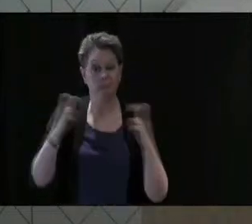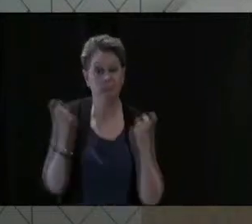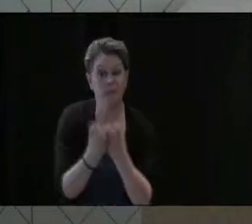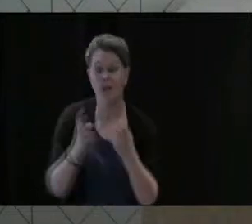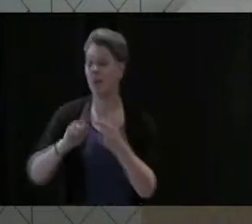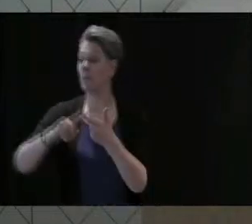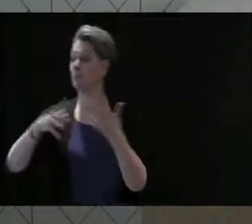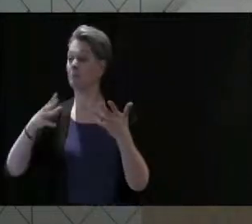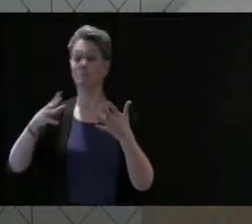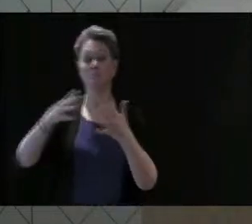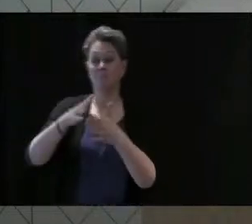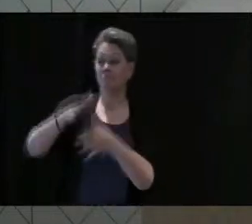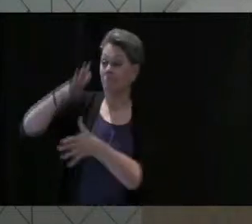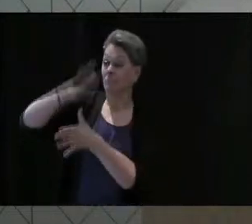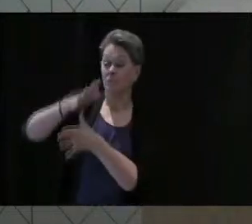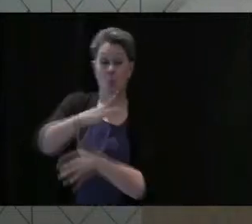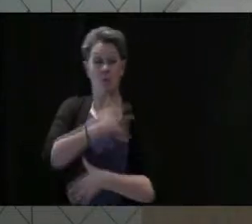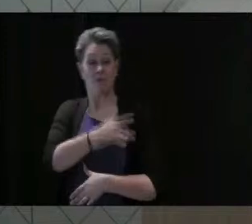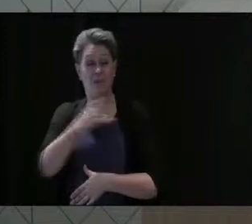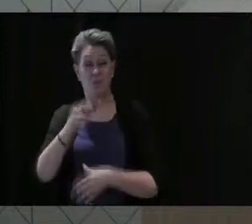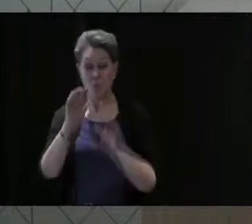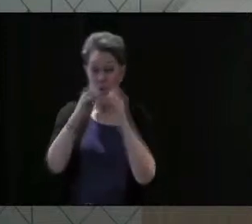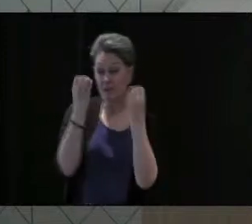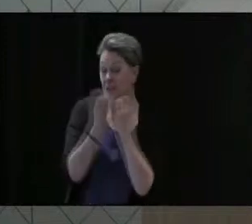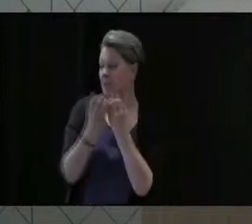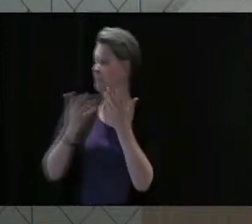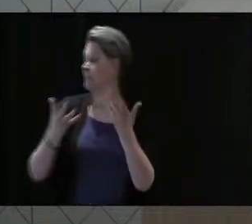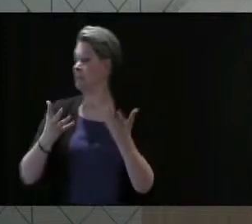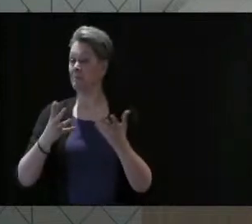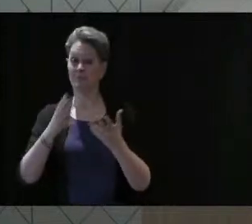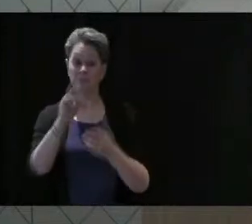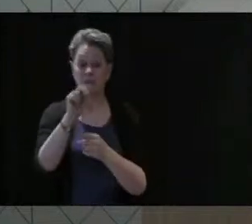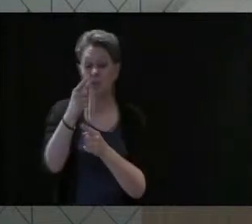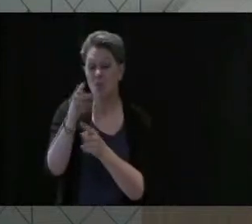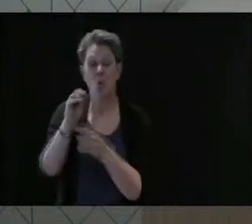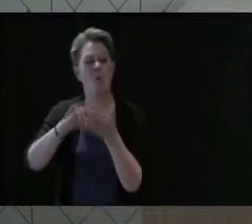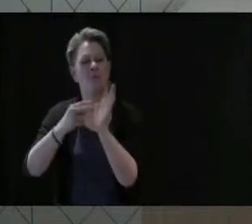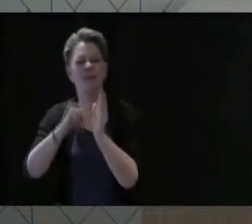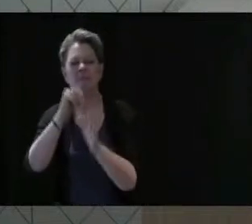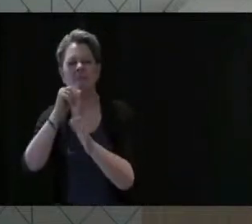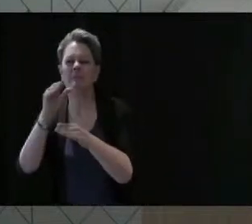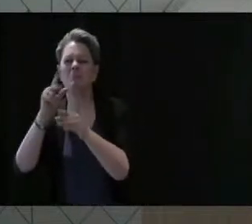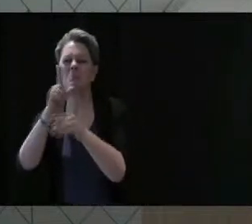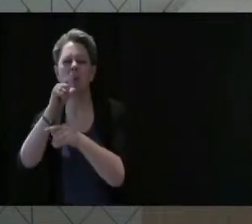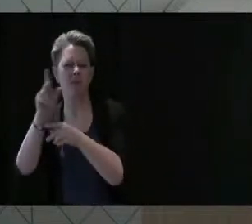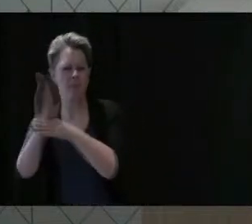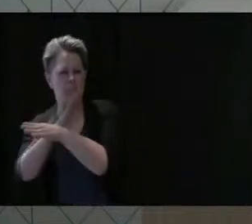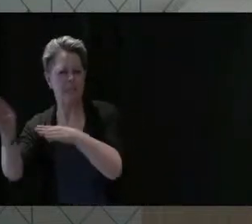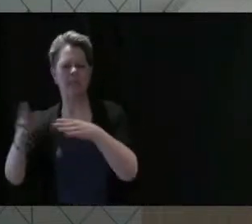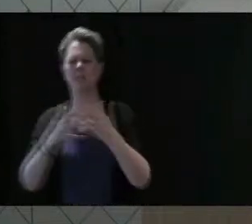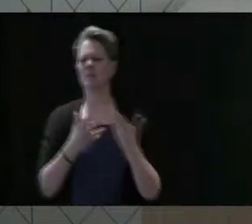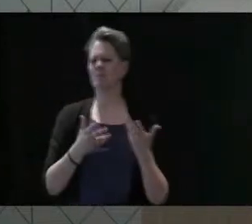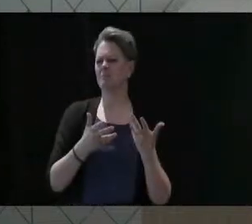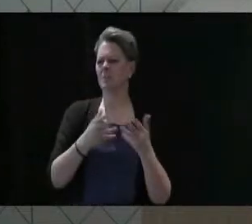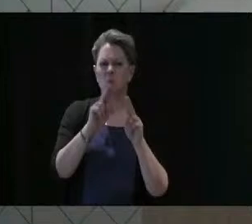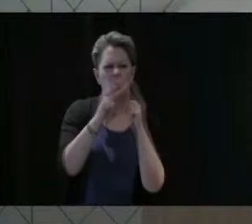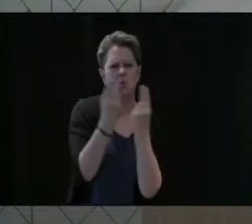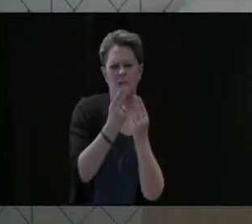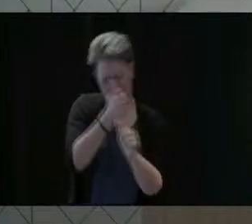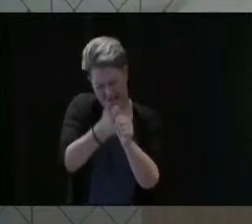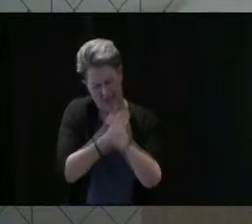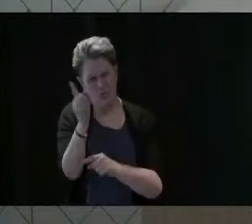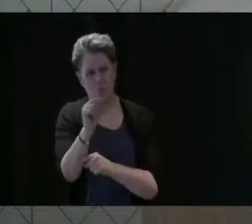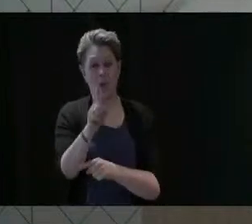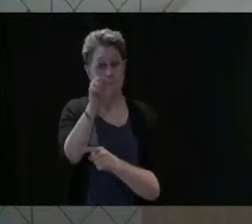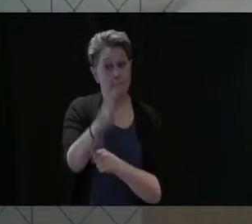agencies, crown corporations, NGOs, unions, everywhere, we have to work